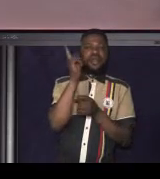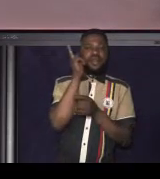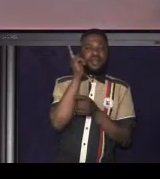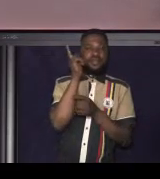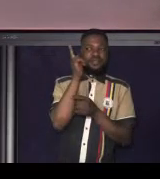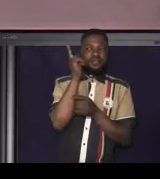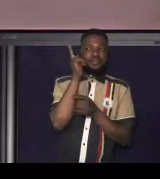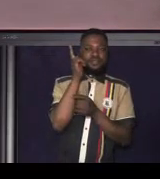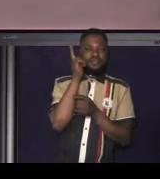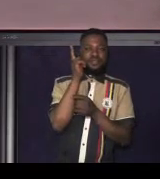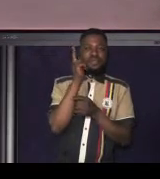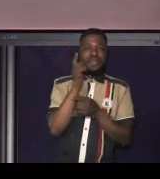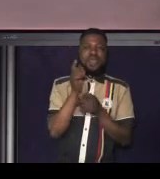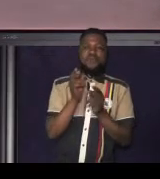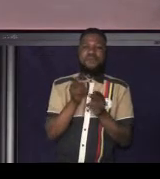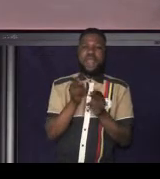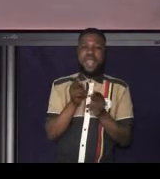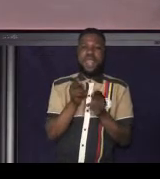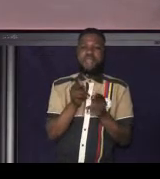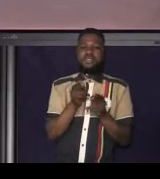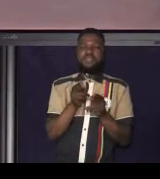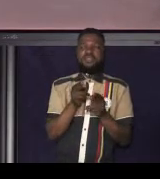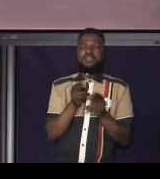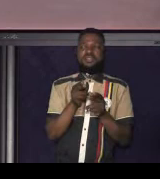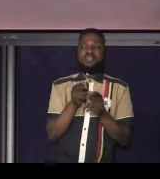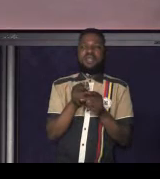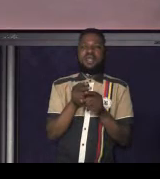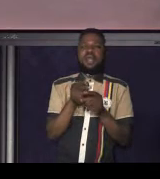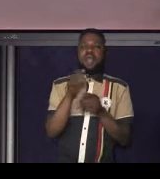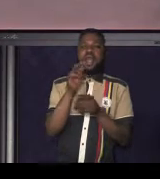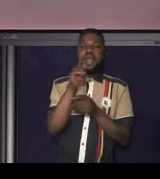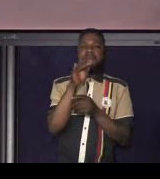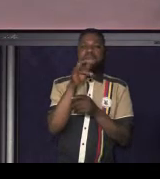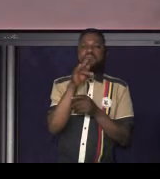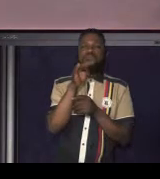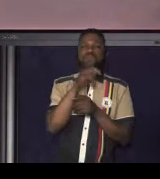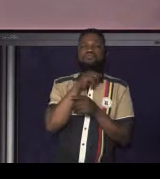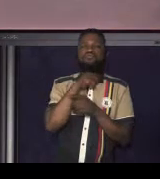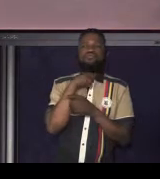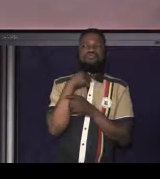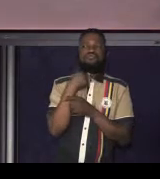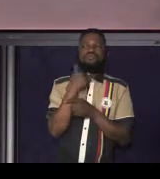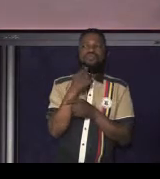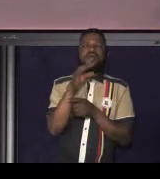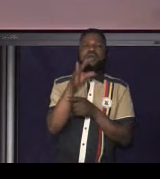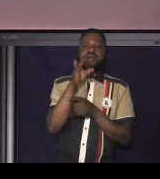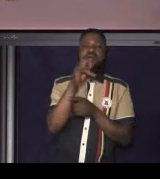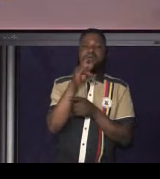Listen, hasten, apostle,